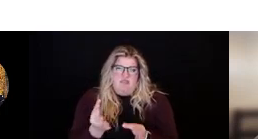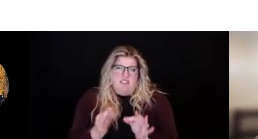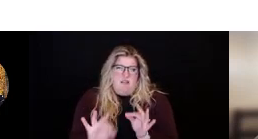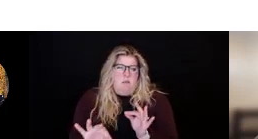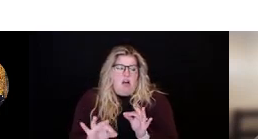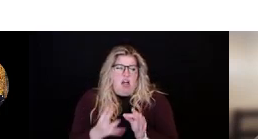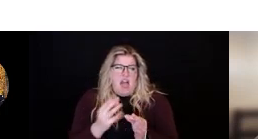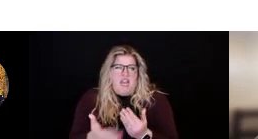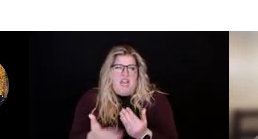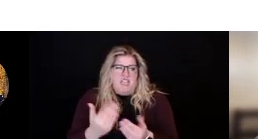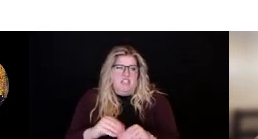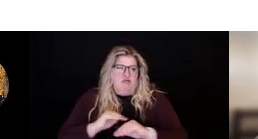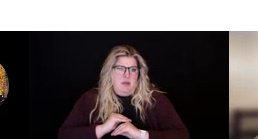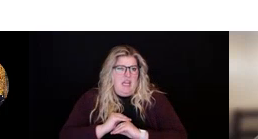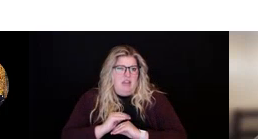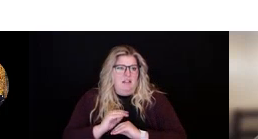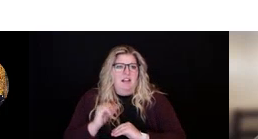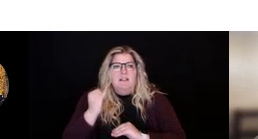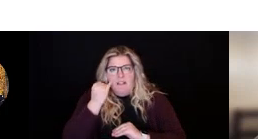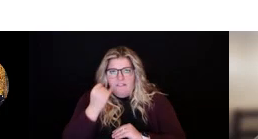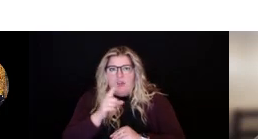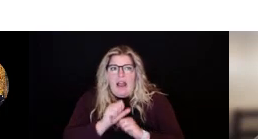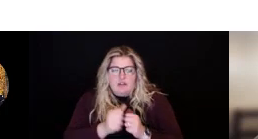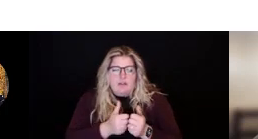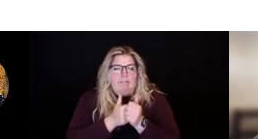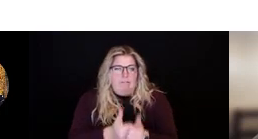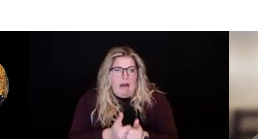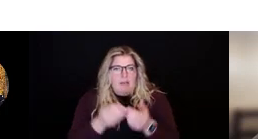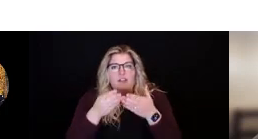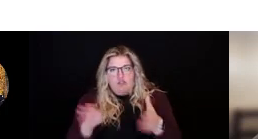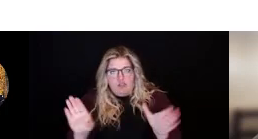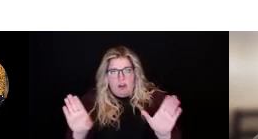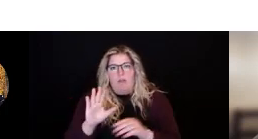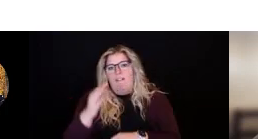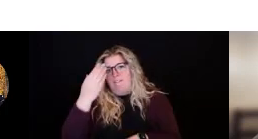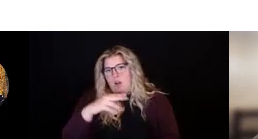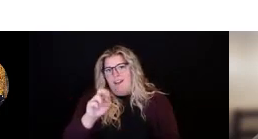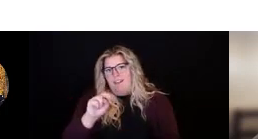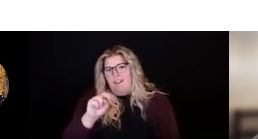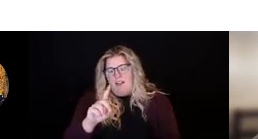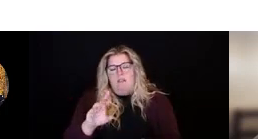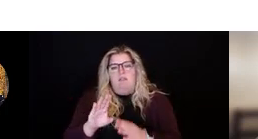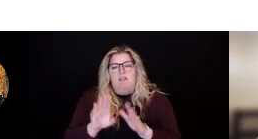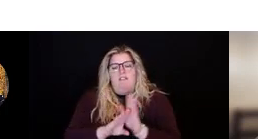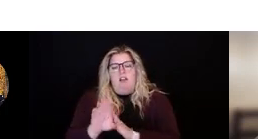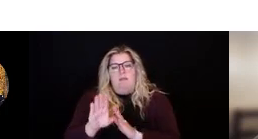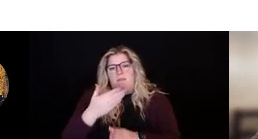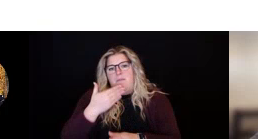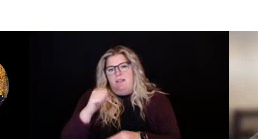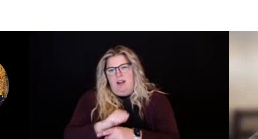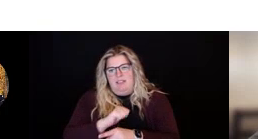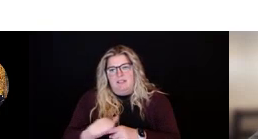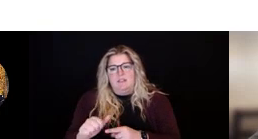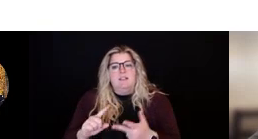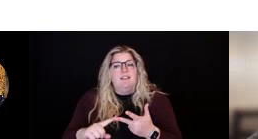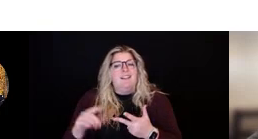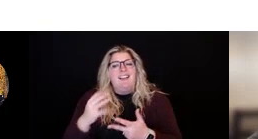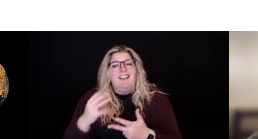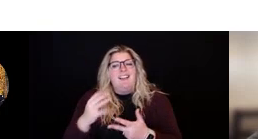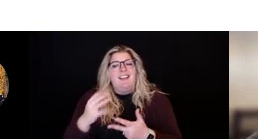meet if you are following those general responsive front-end development best practices. And finally, whenever